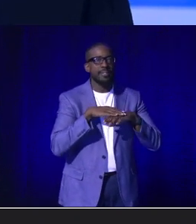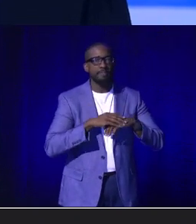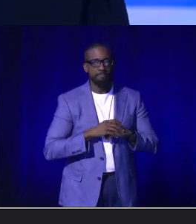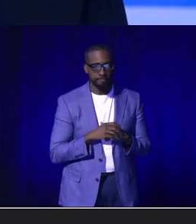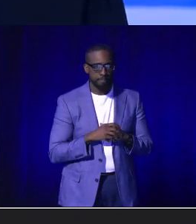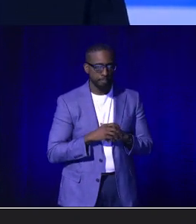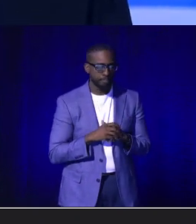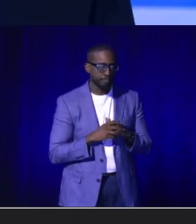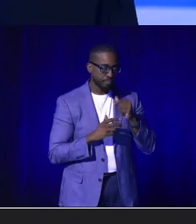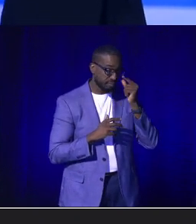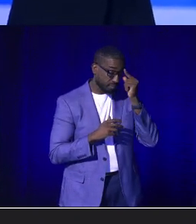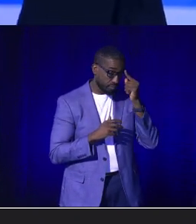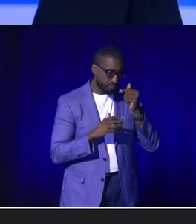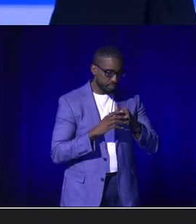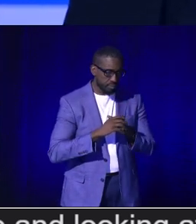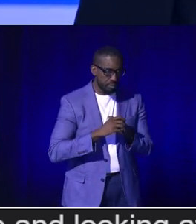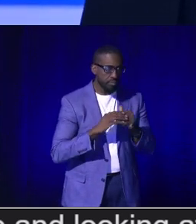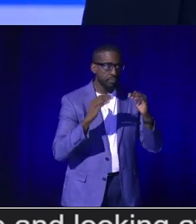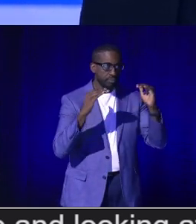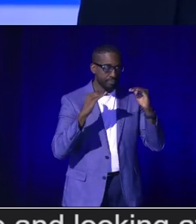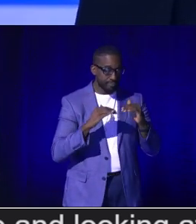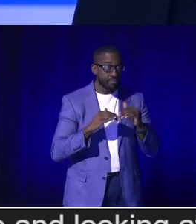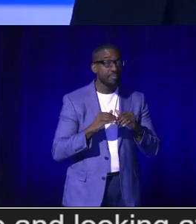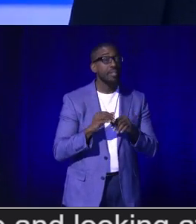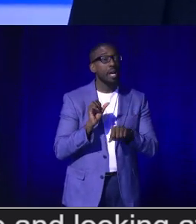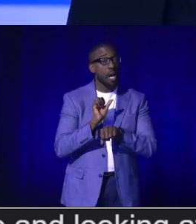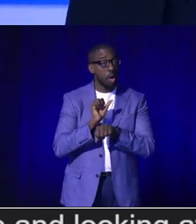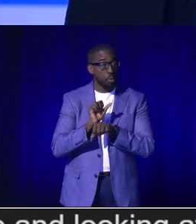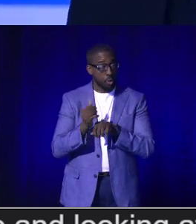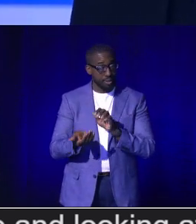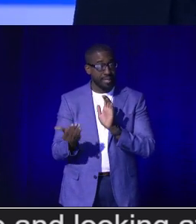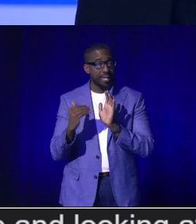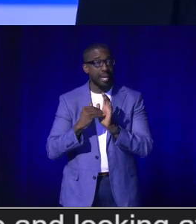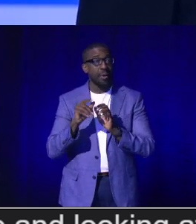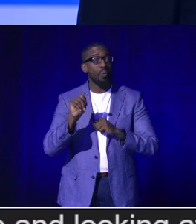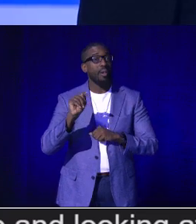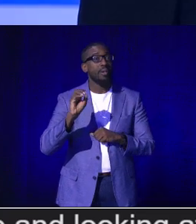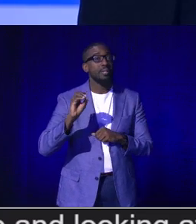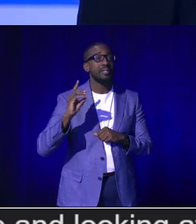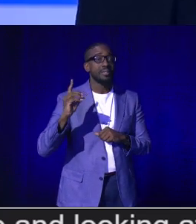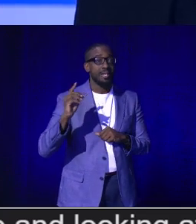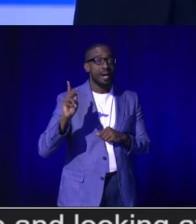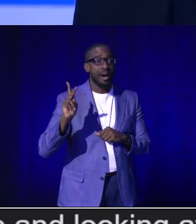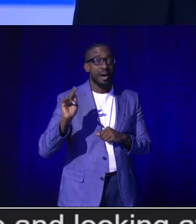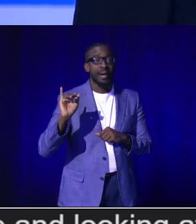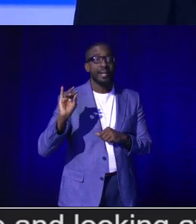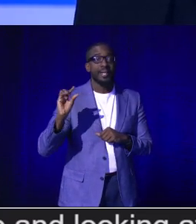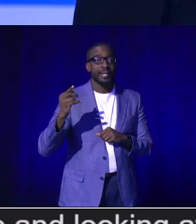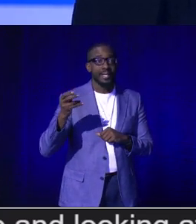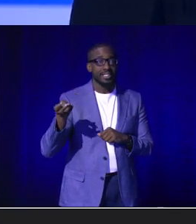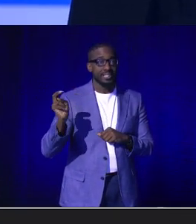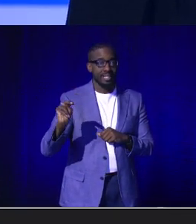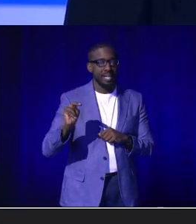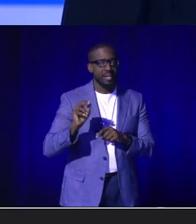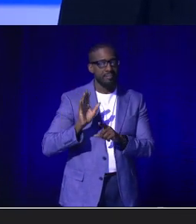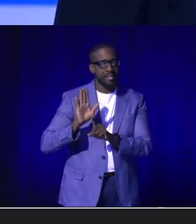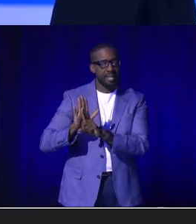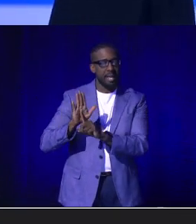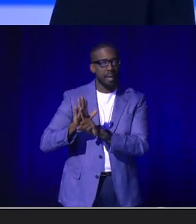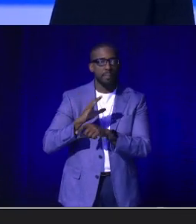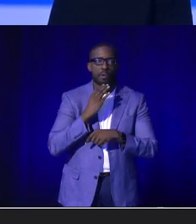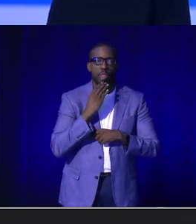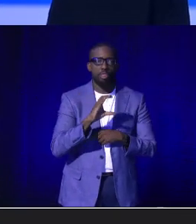So I worked again with Todd Kingston, who is a thermal scientist, and he was able to help us understand what we were